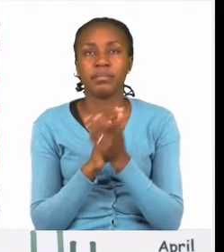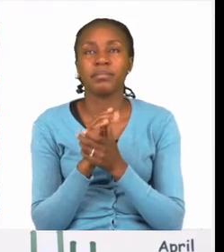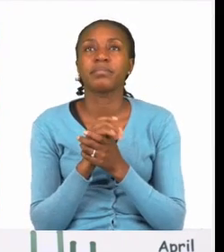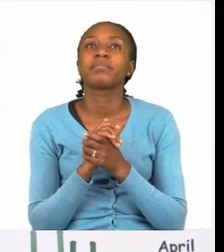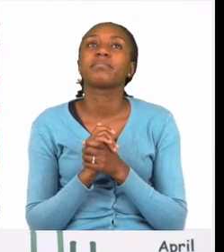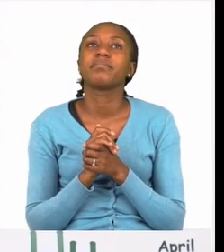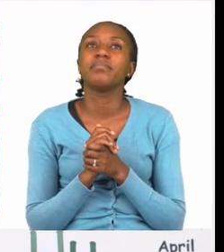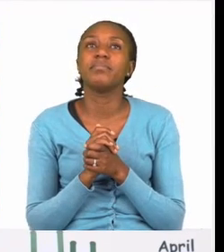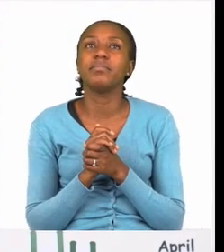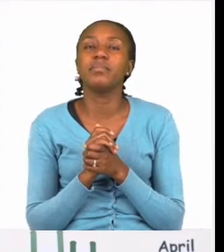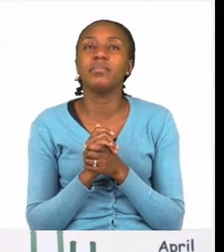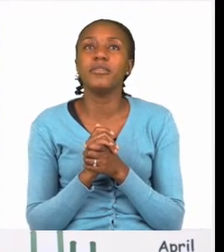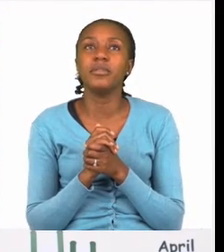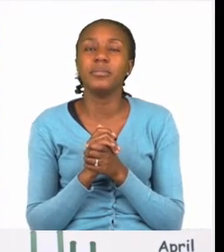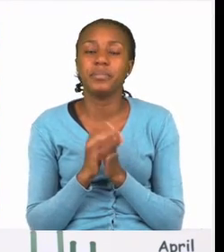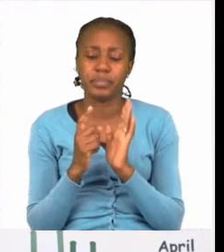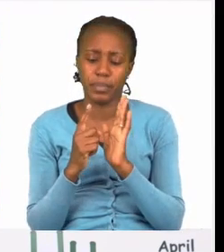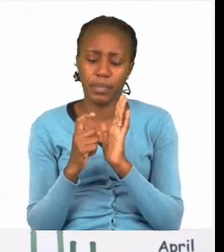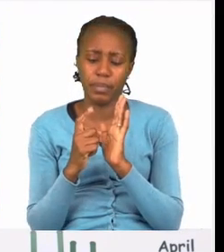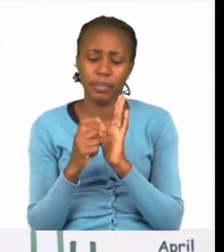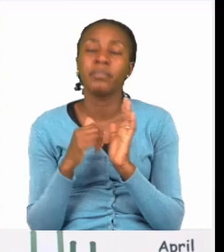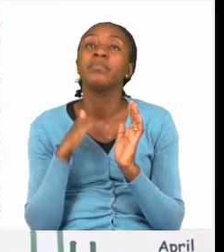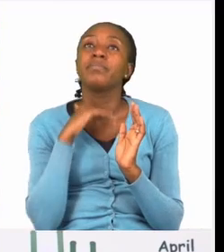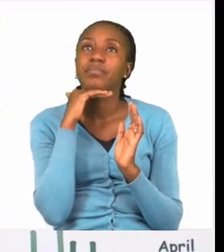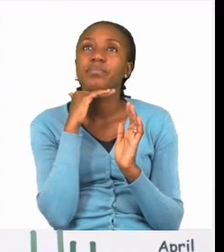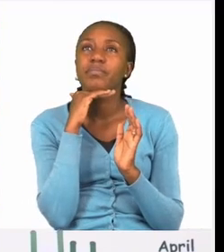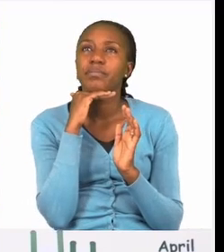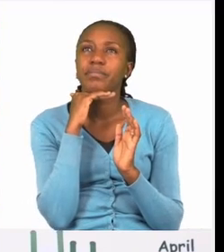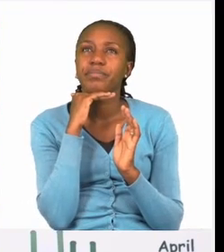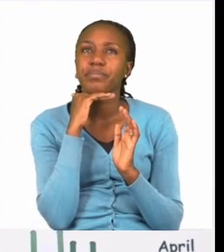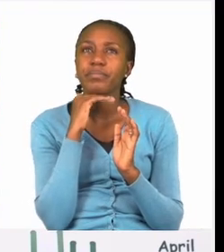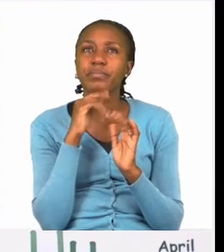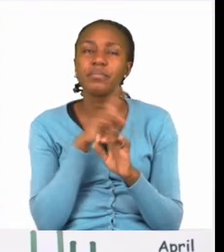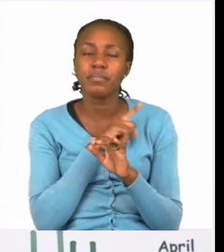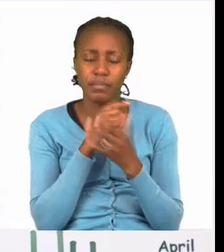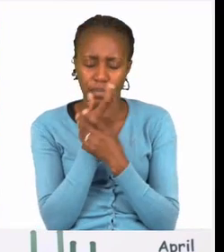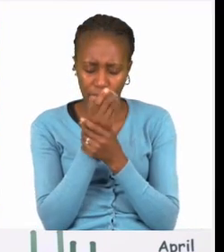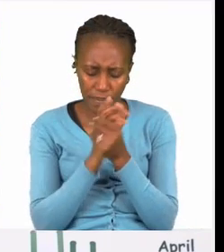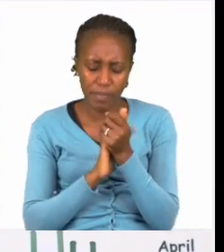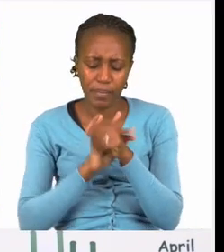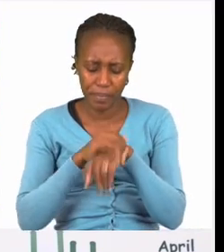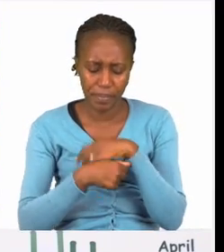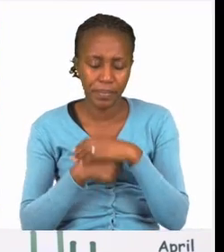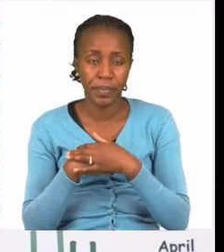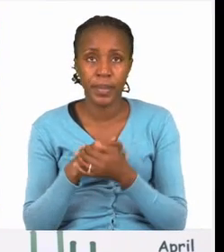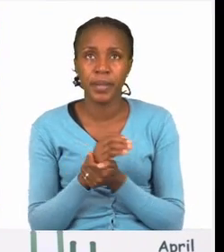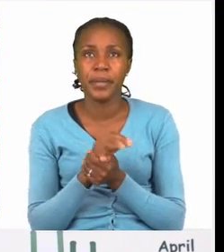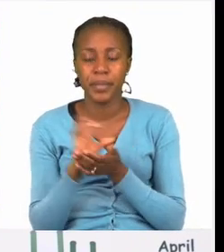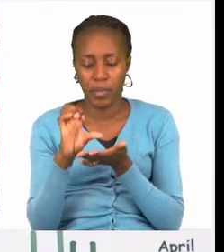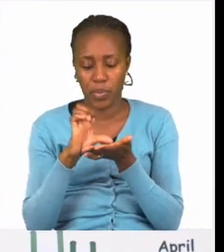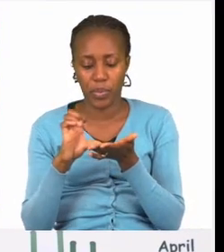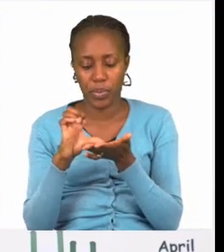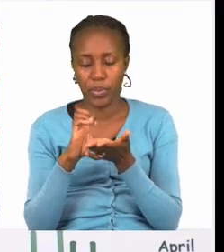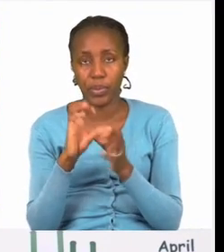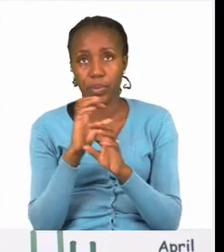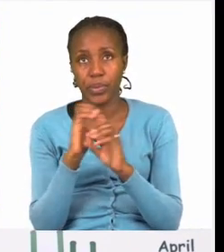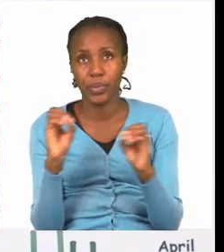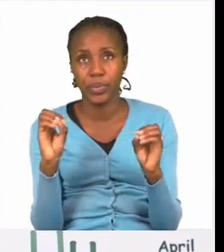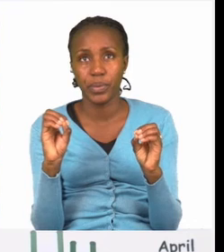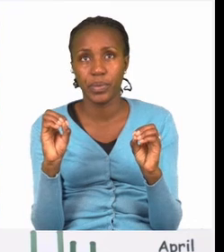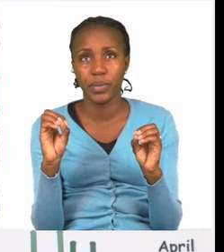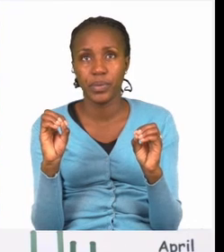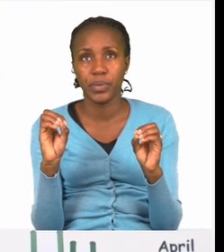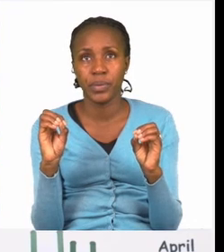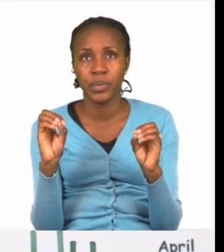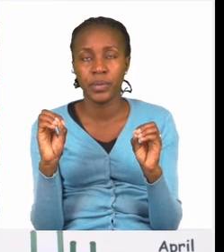Now make sure you put enough sanitizer to cover your hands and also rub it in between